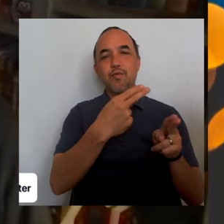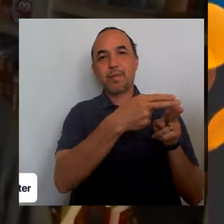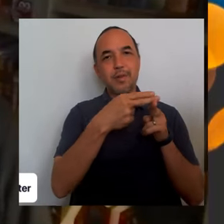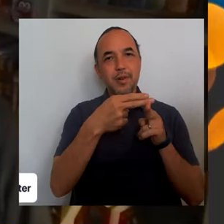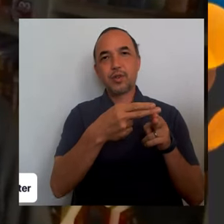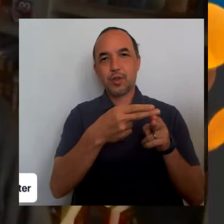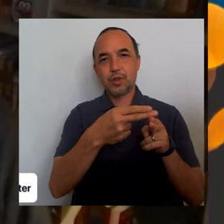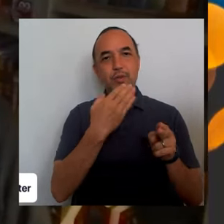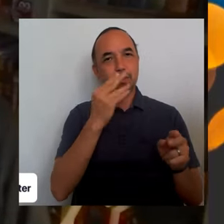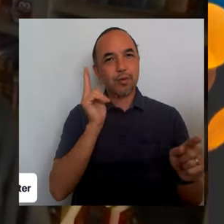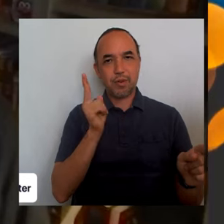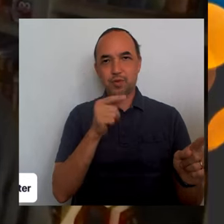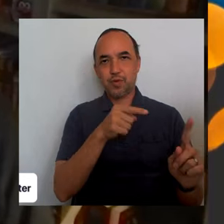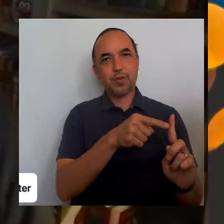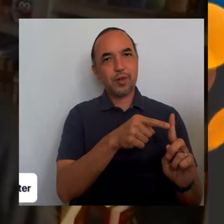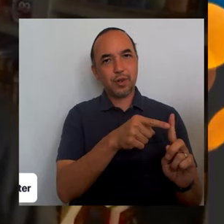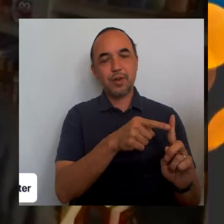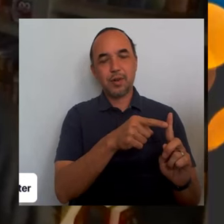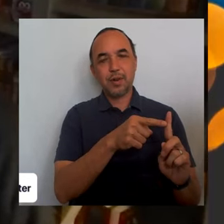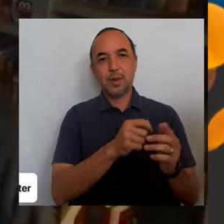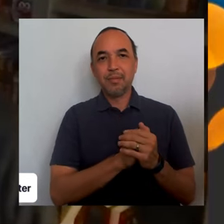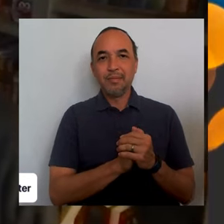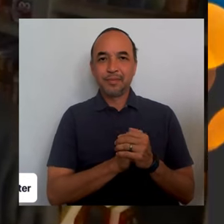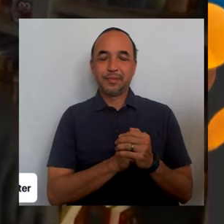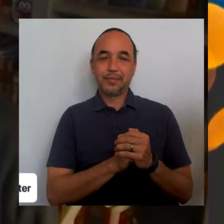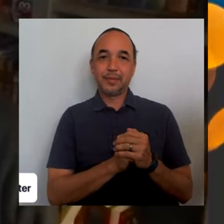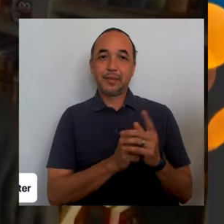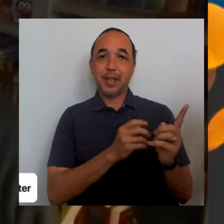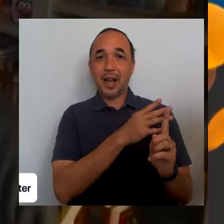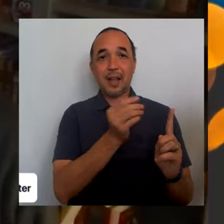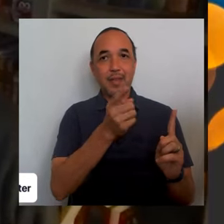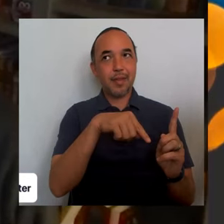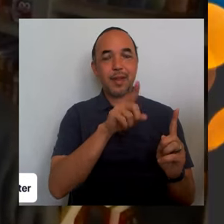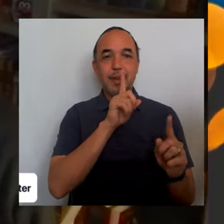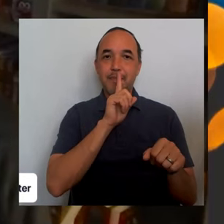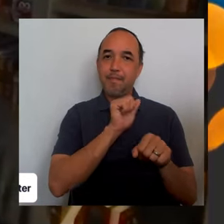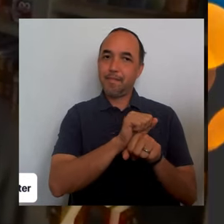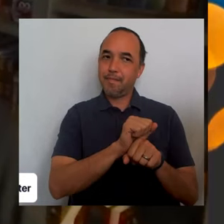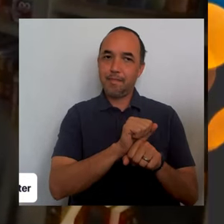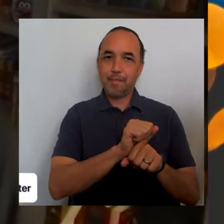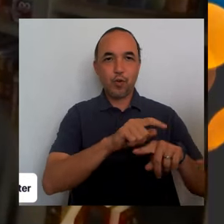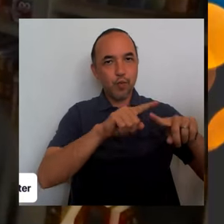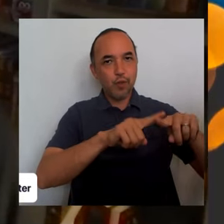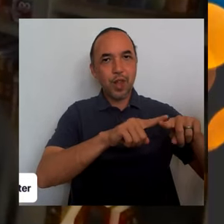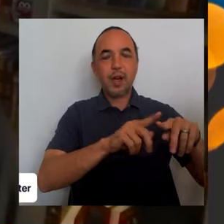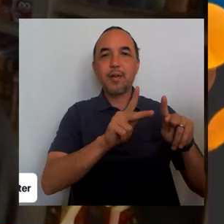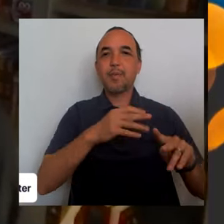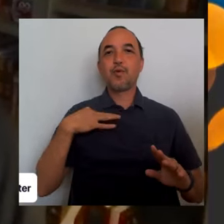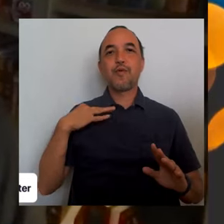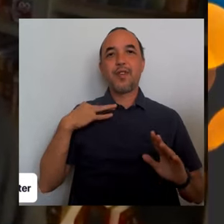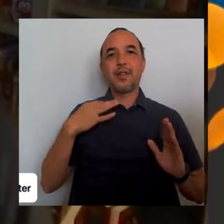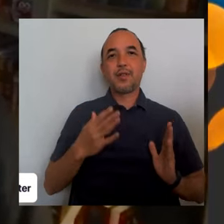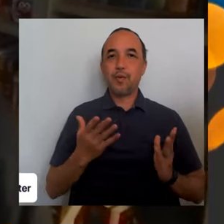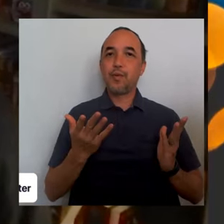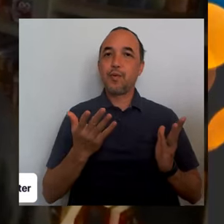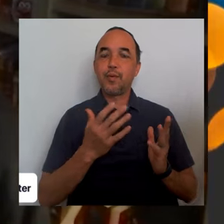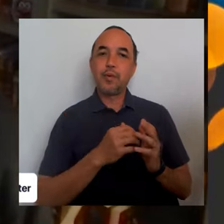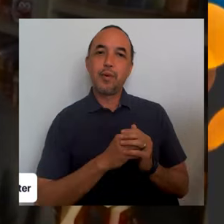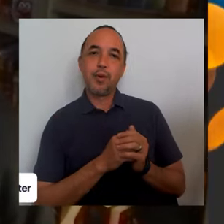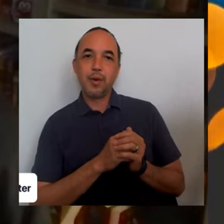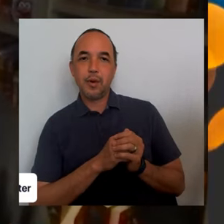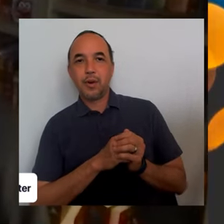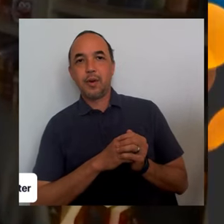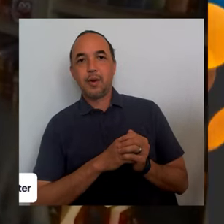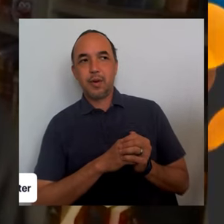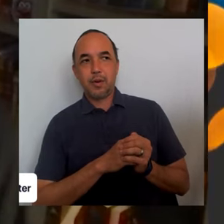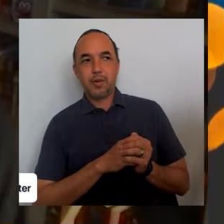record, and they're one of the companies that do rely heavily on volunteers, and that is you